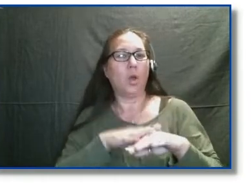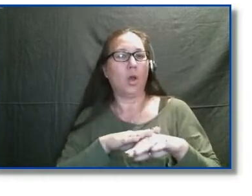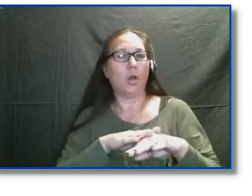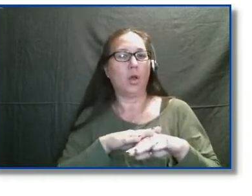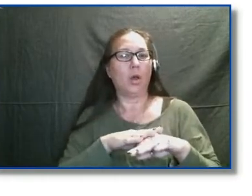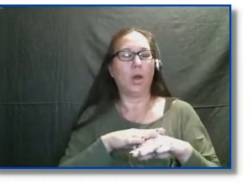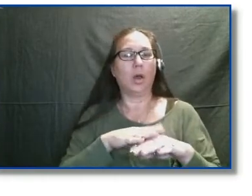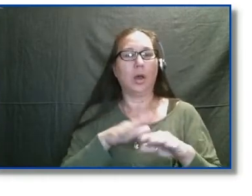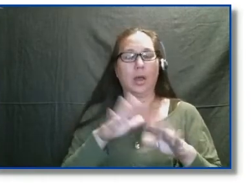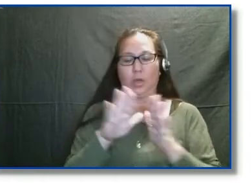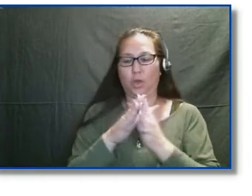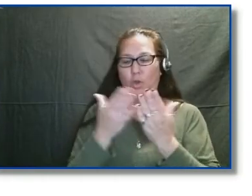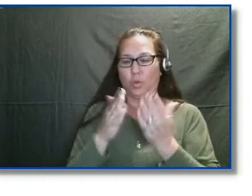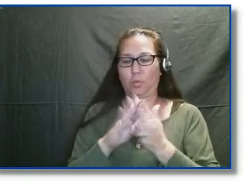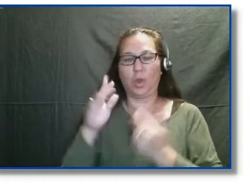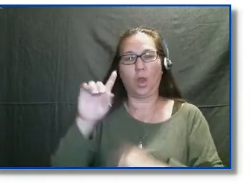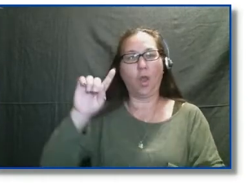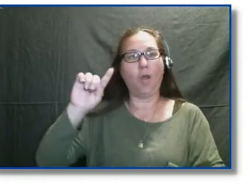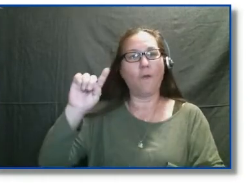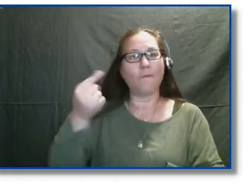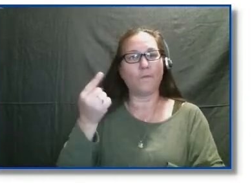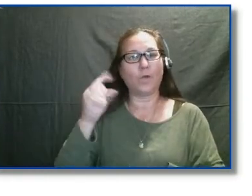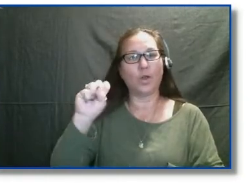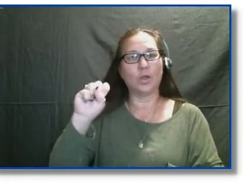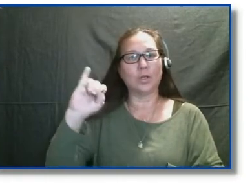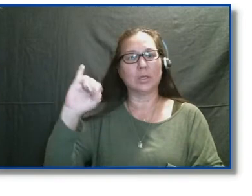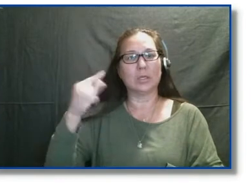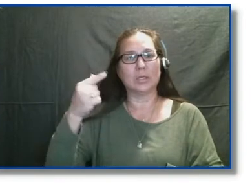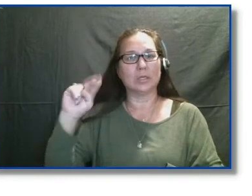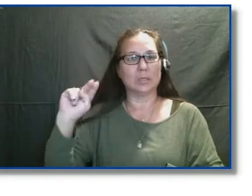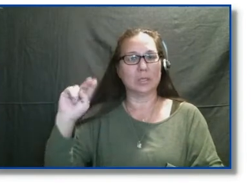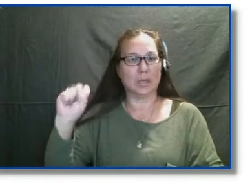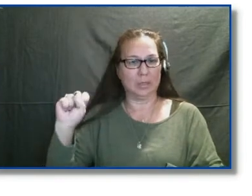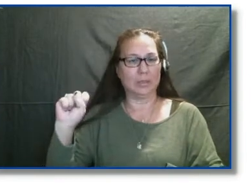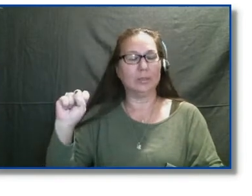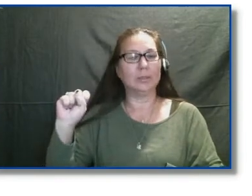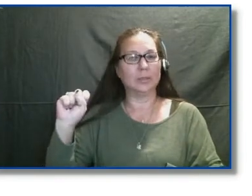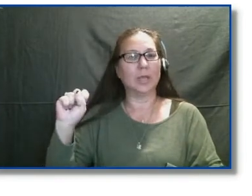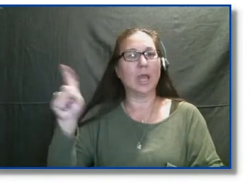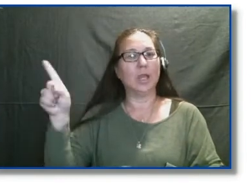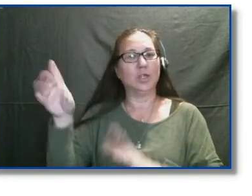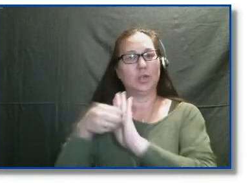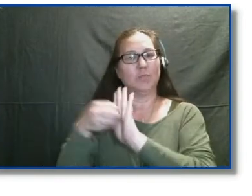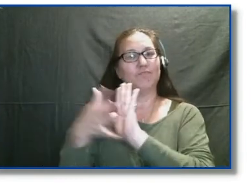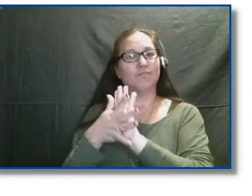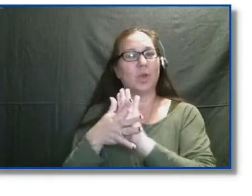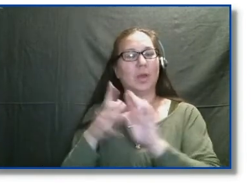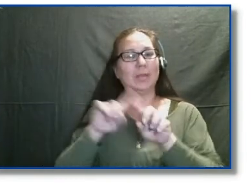book, First Signs. She documented all the geometric signs at caves